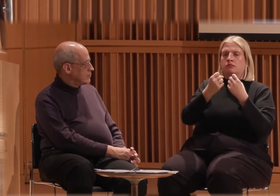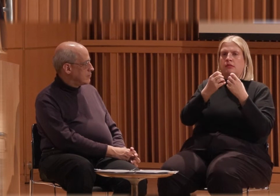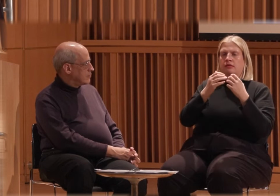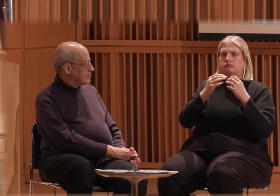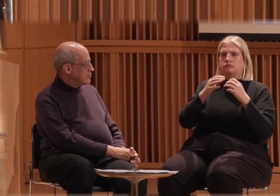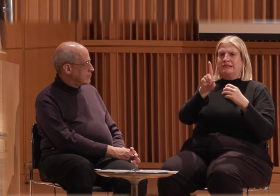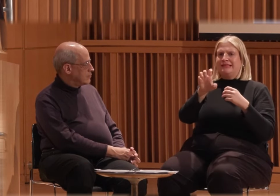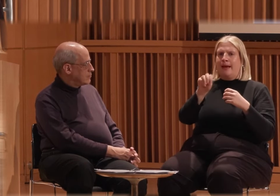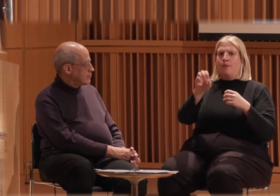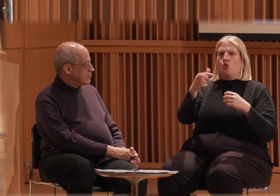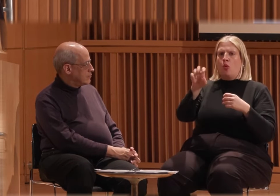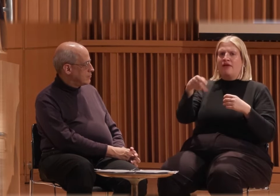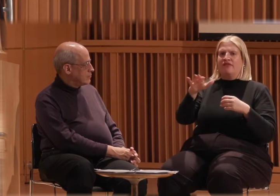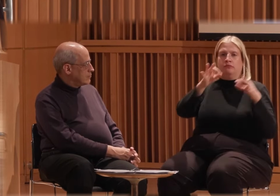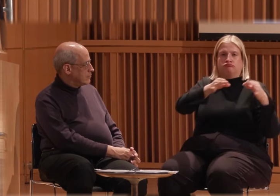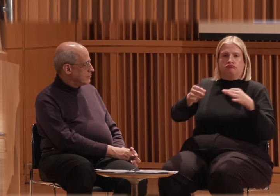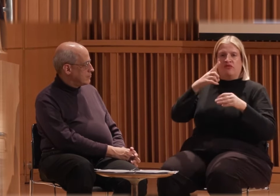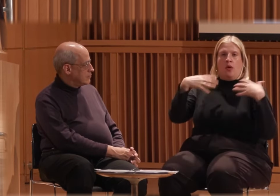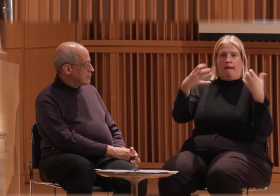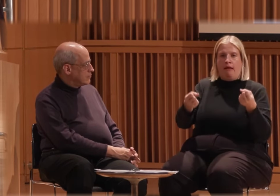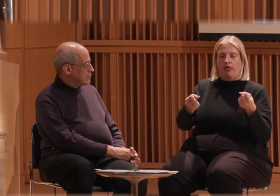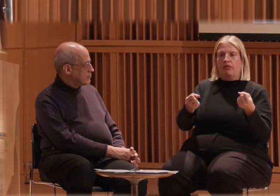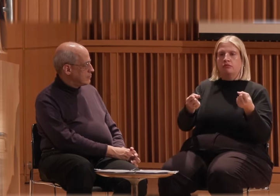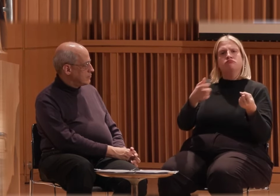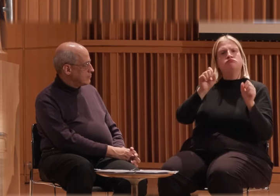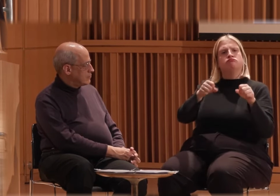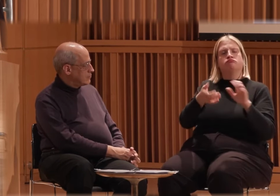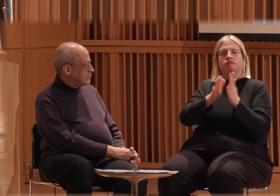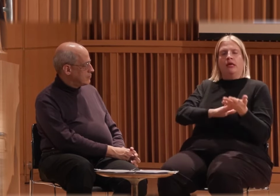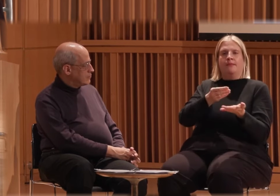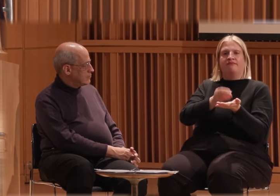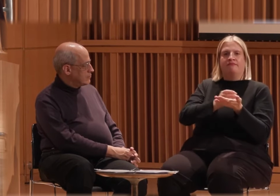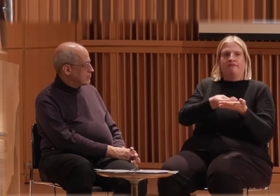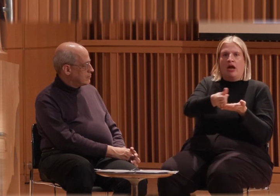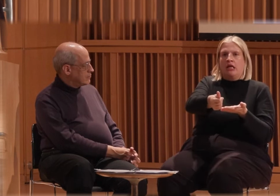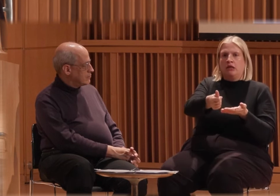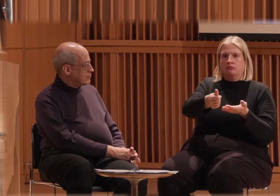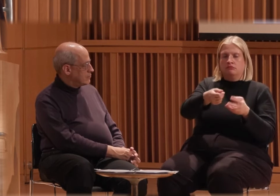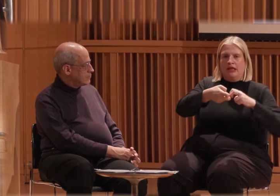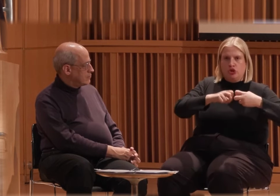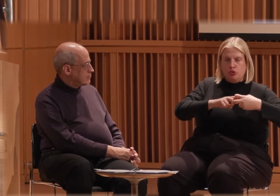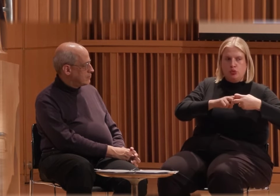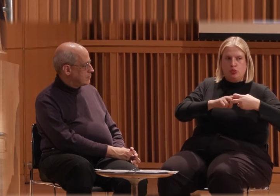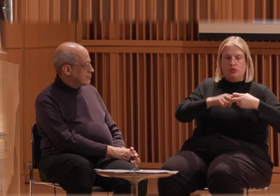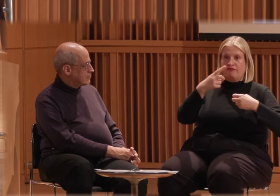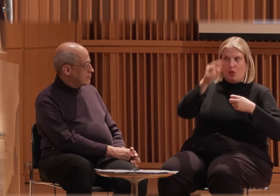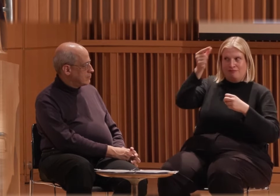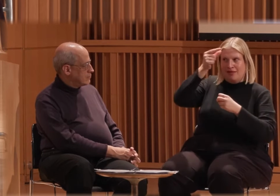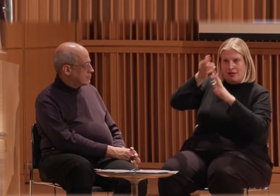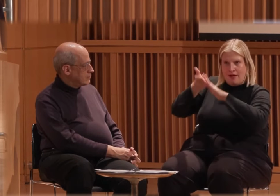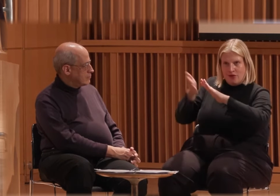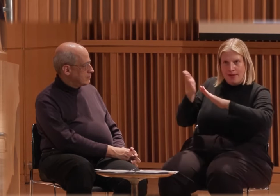which have become sort of funding issues du jour for the government and